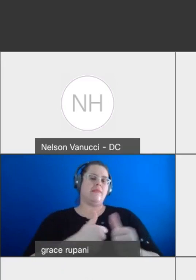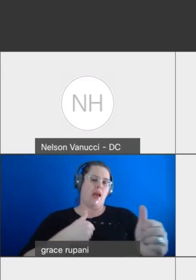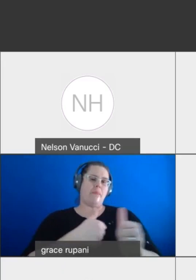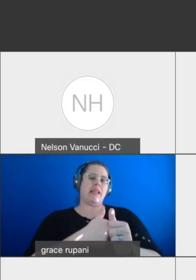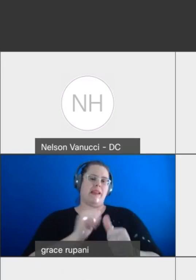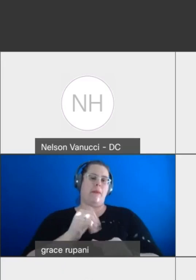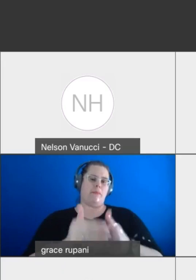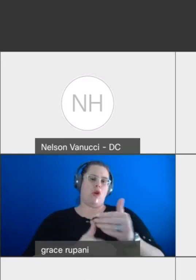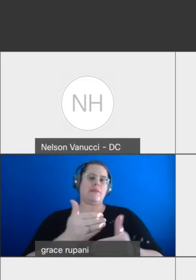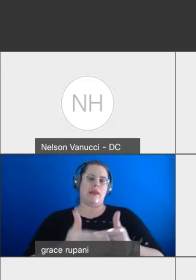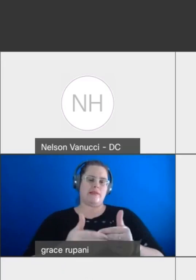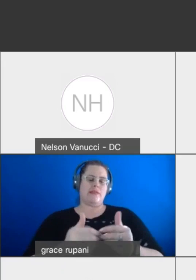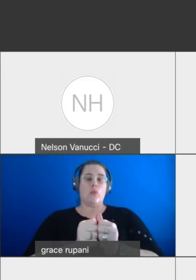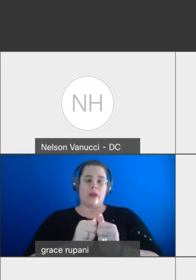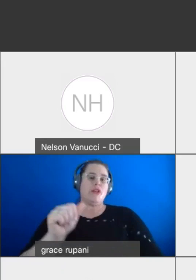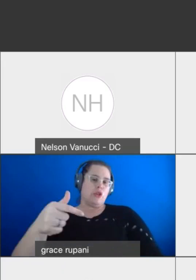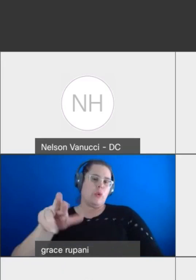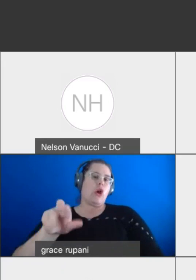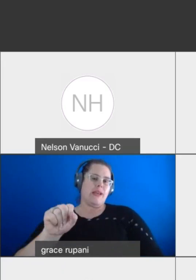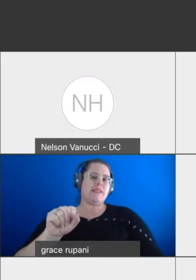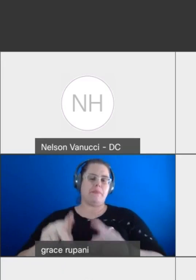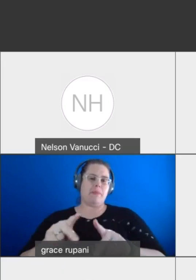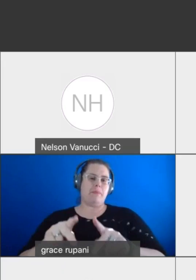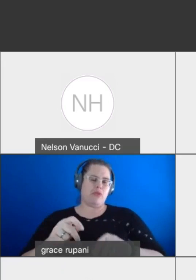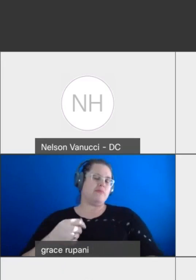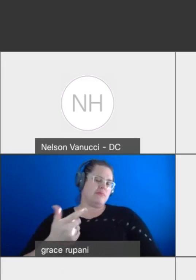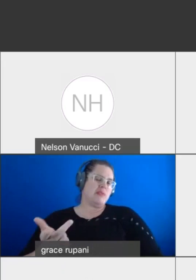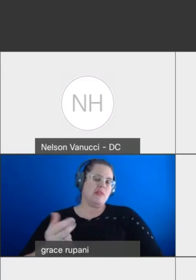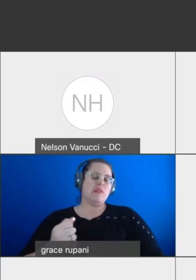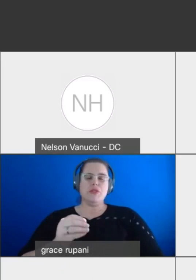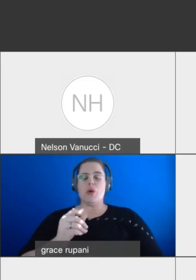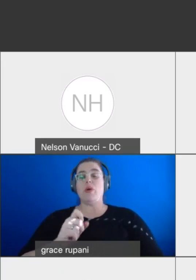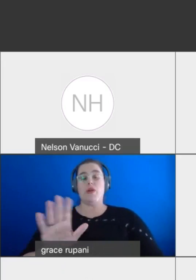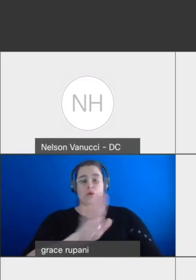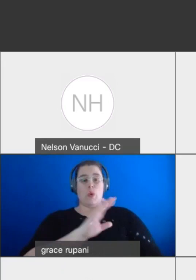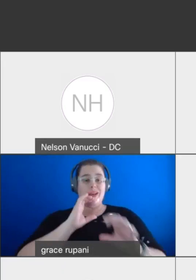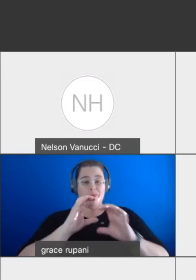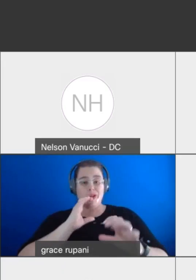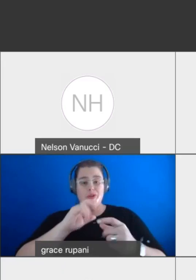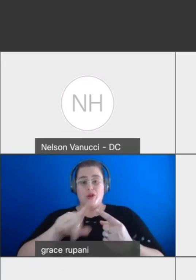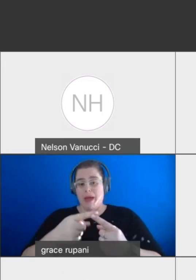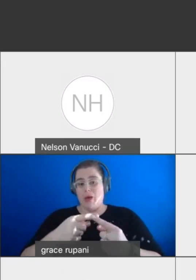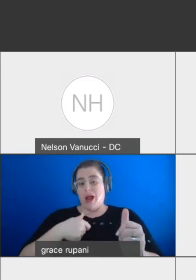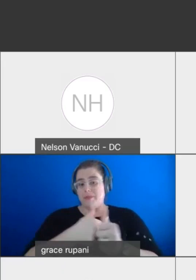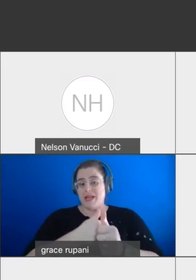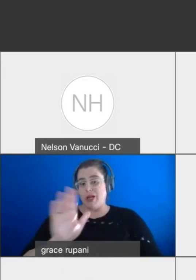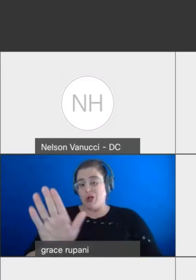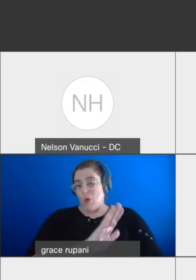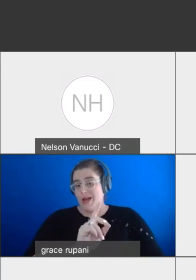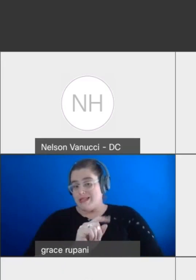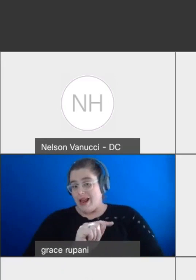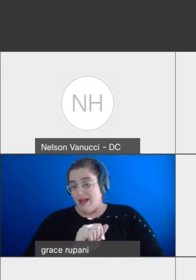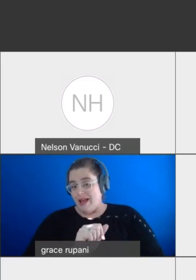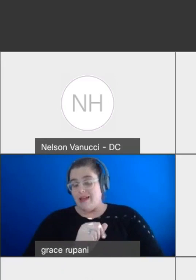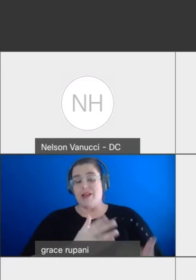specialist. And so your communication about how to update your data would come through your quality